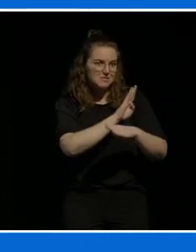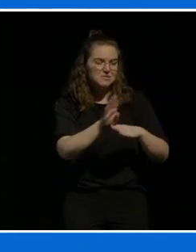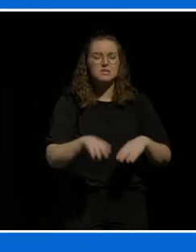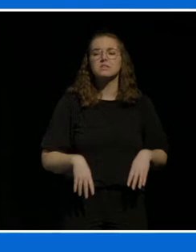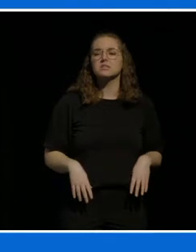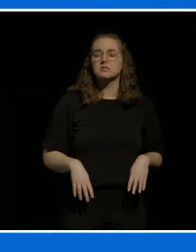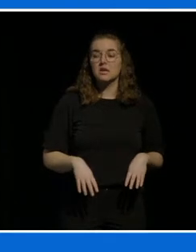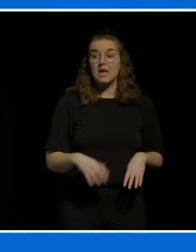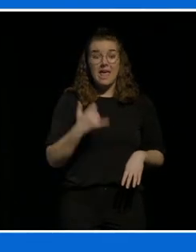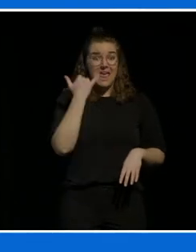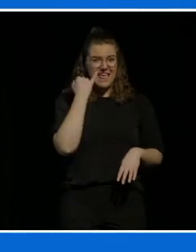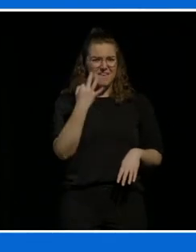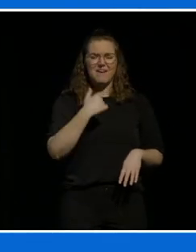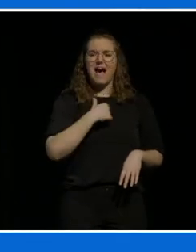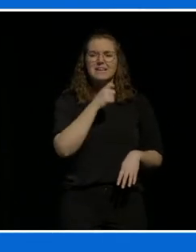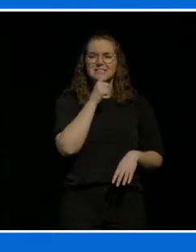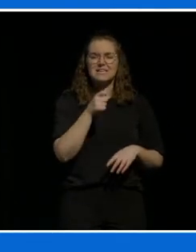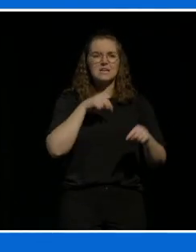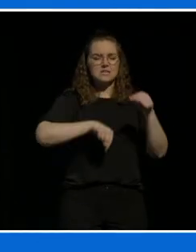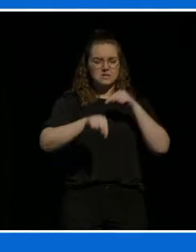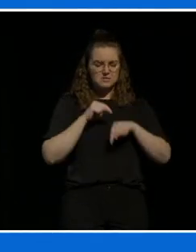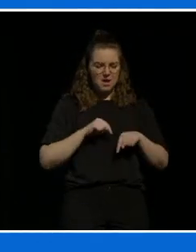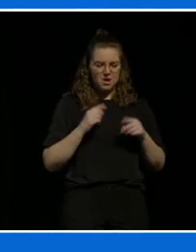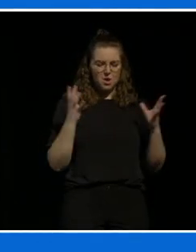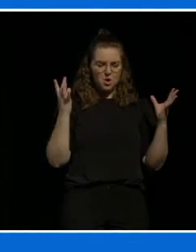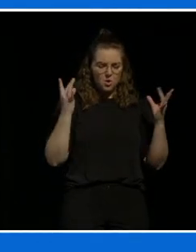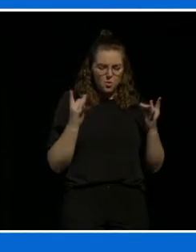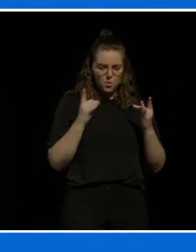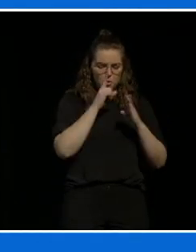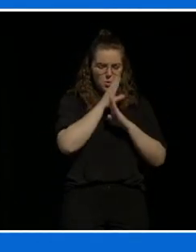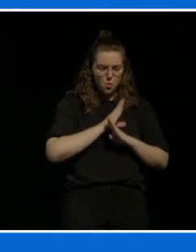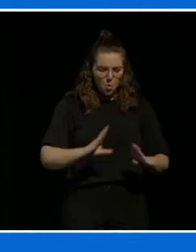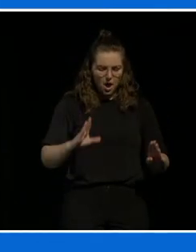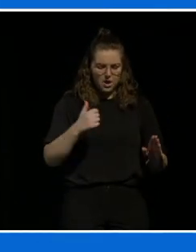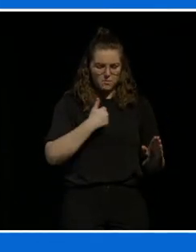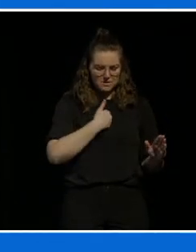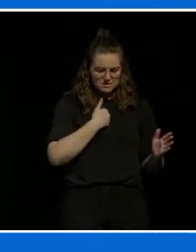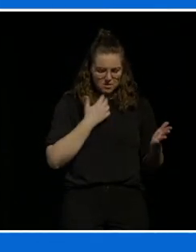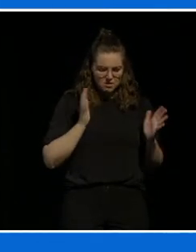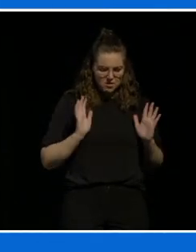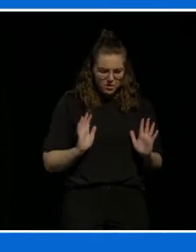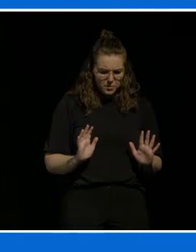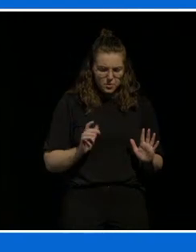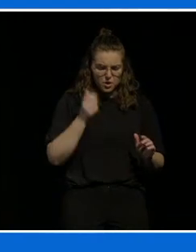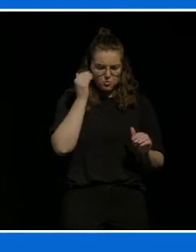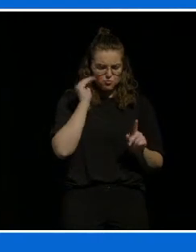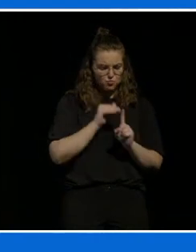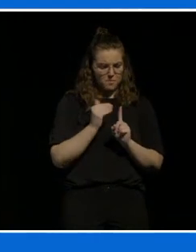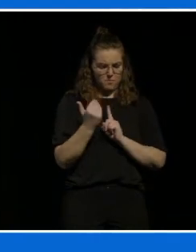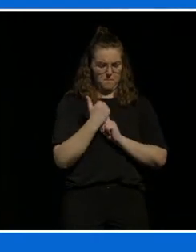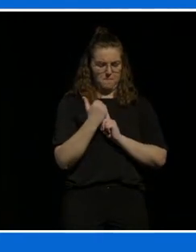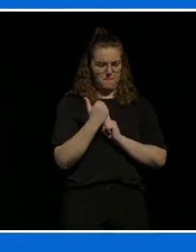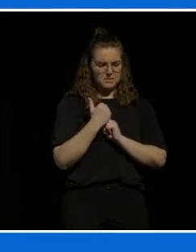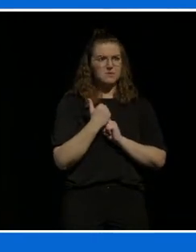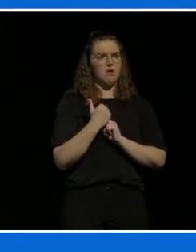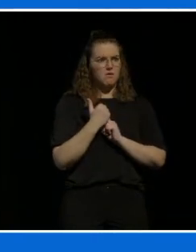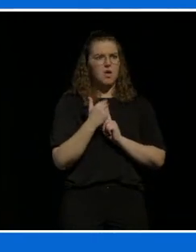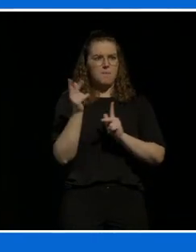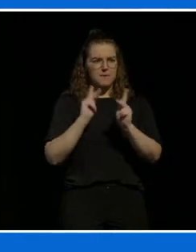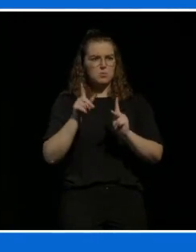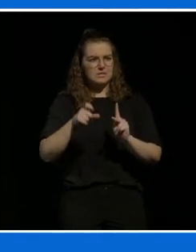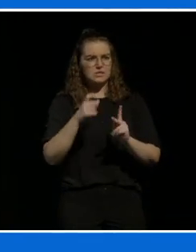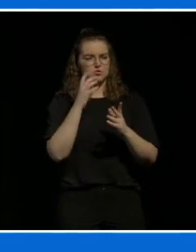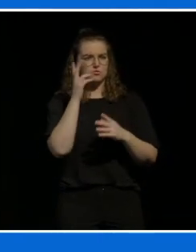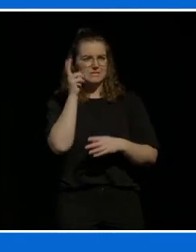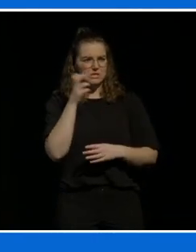if I didn't get quiet with myself and encourage myself that some people, reminded myself that some people needed to hear this in order to take advantage of their